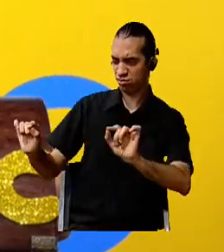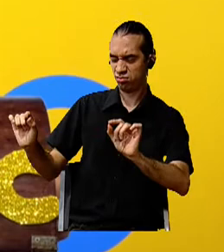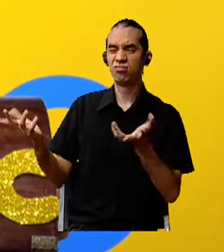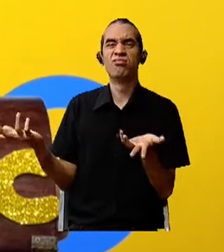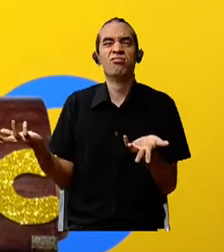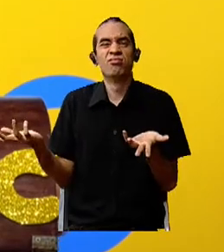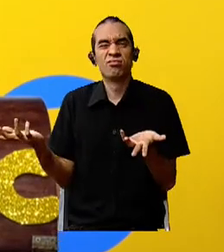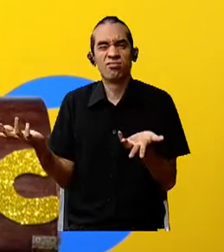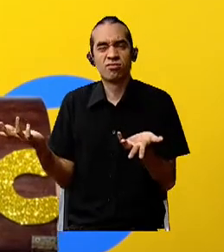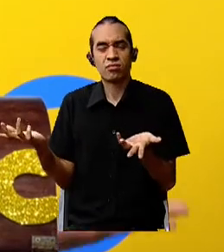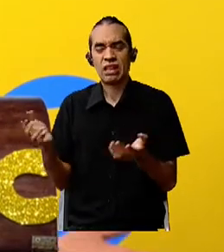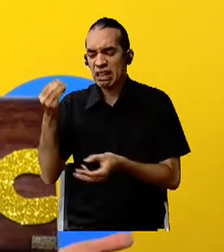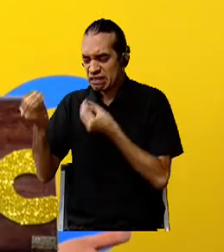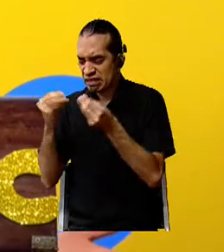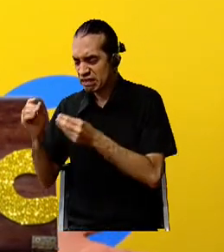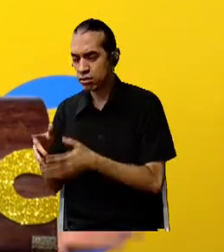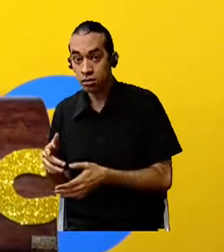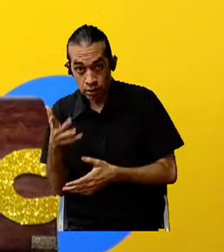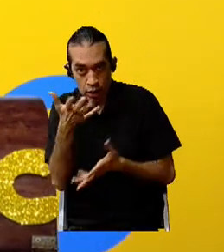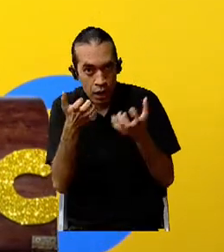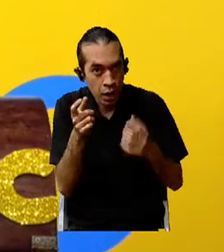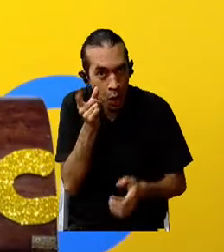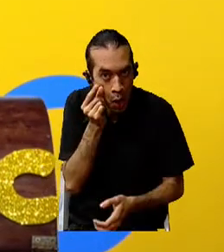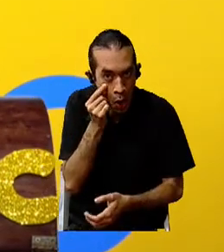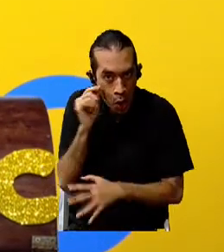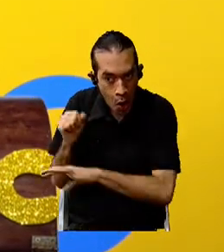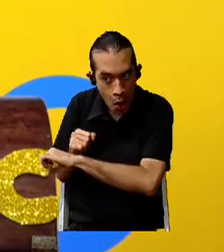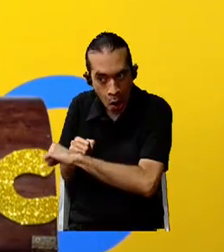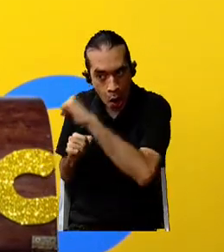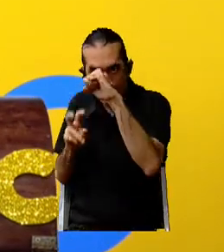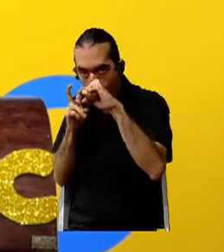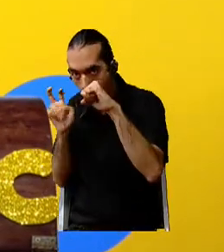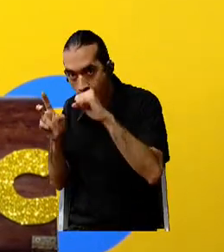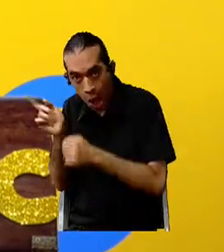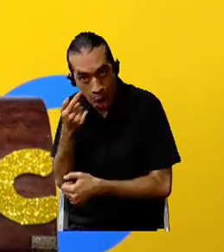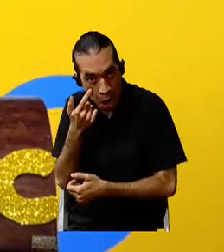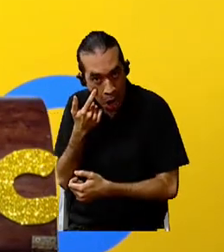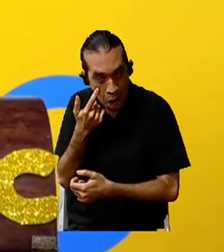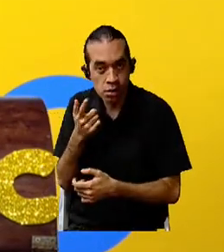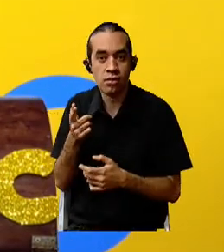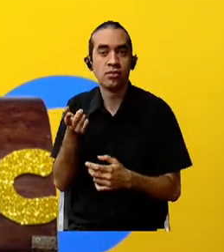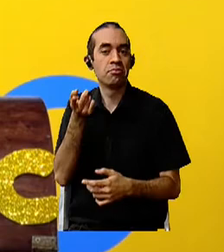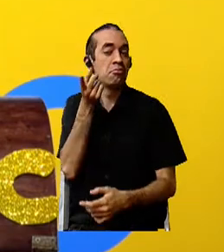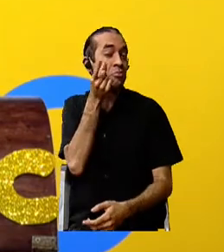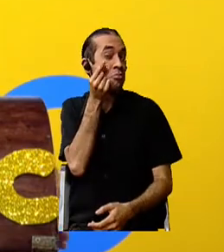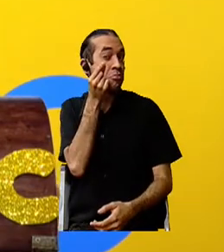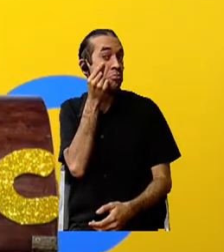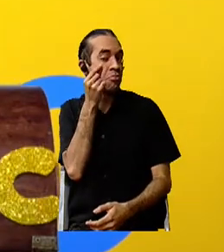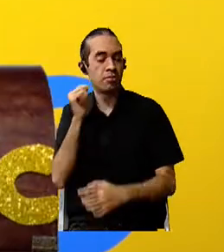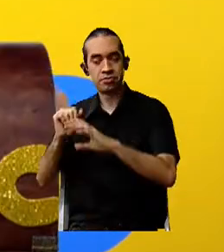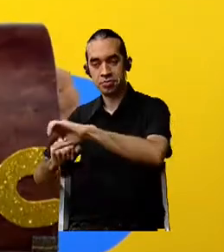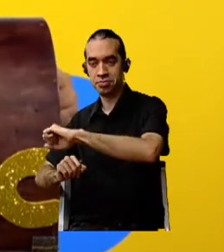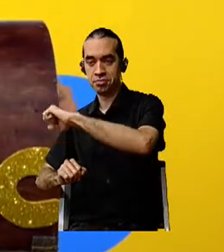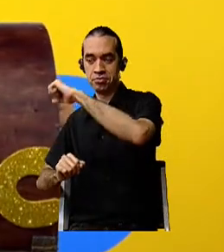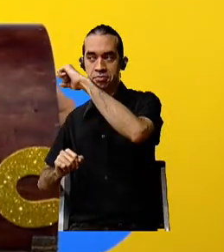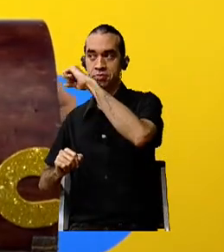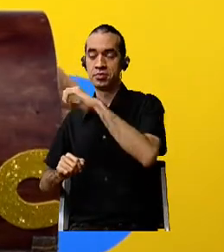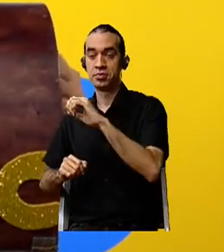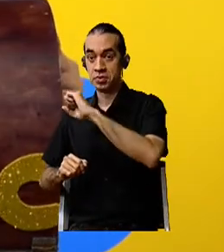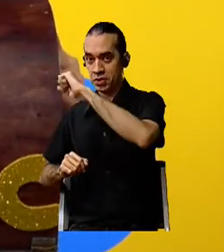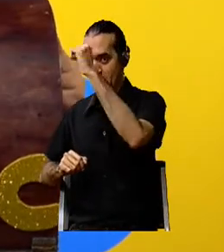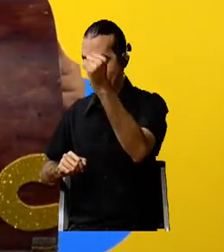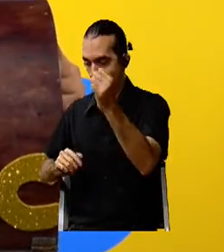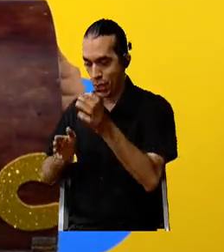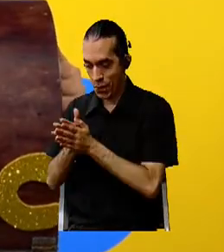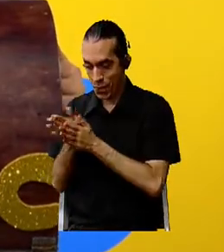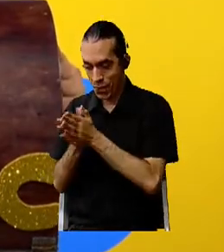what's inside. Do you want to know what's inside this box? Let's take a look. I'm going to open